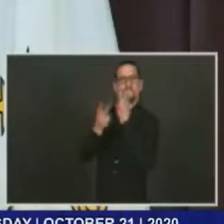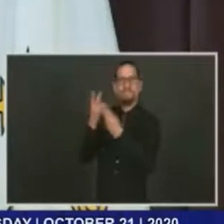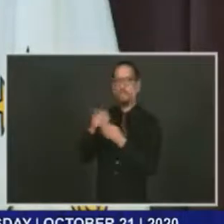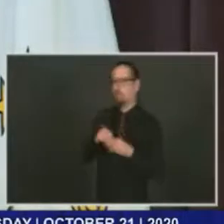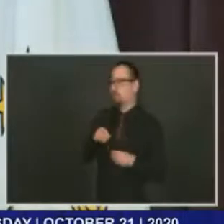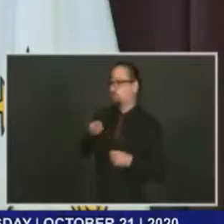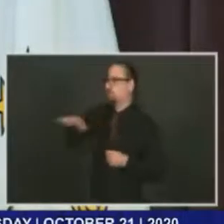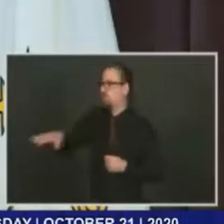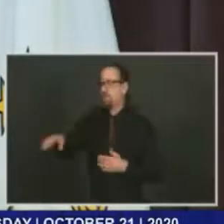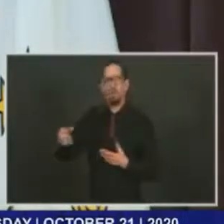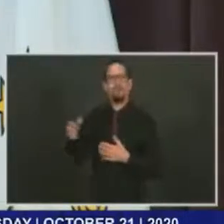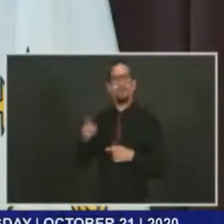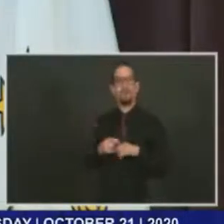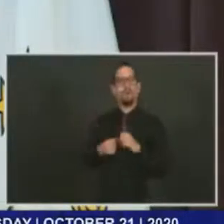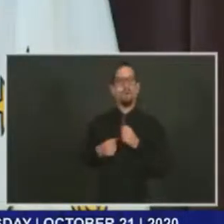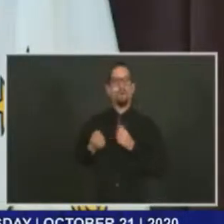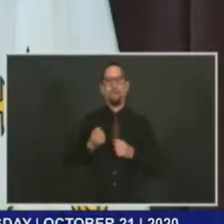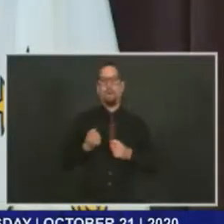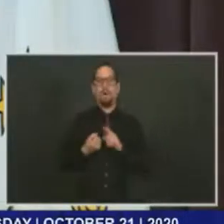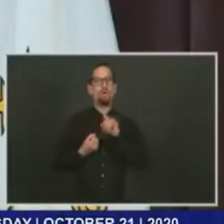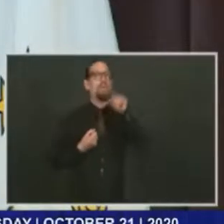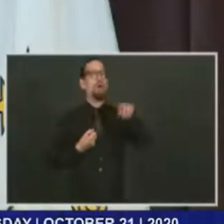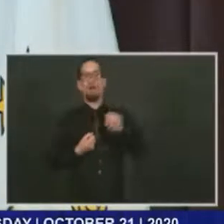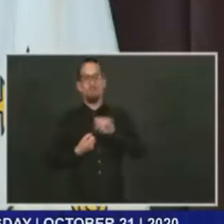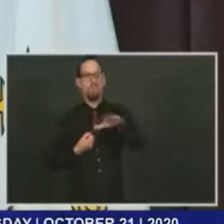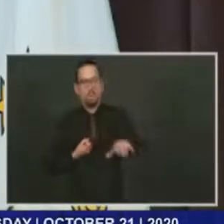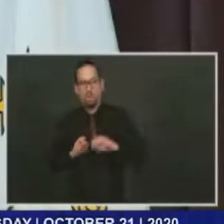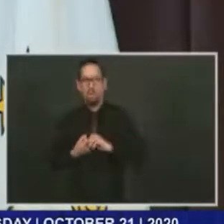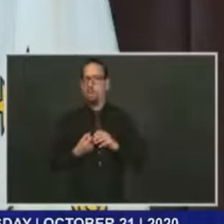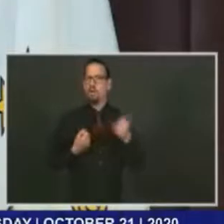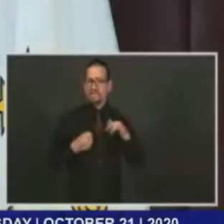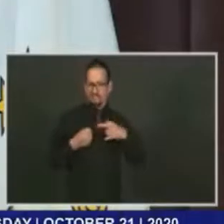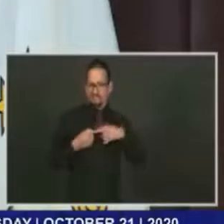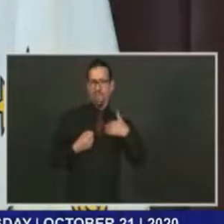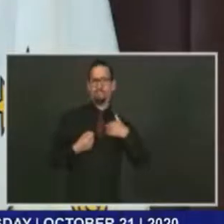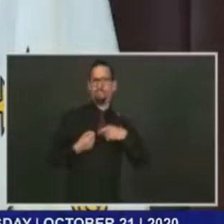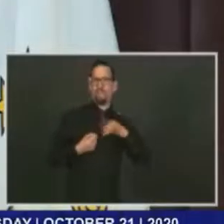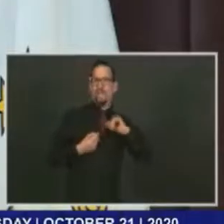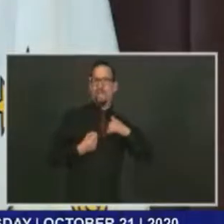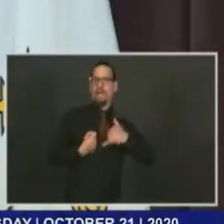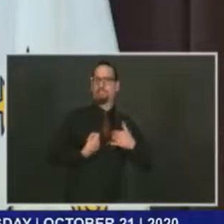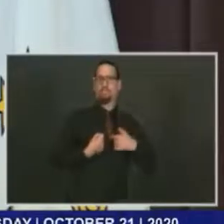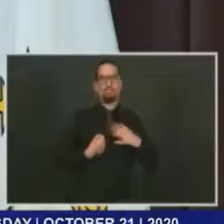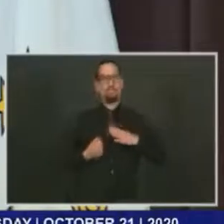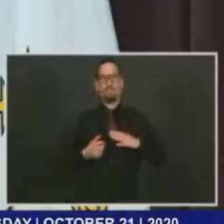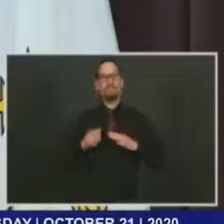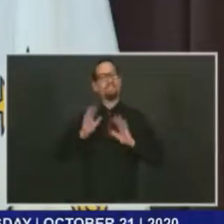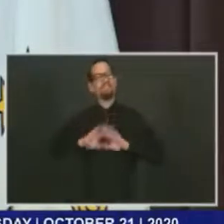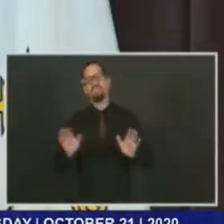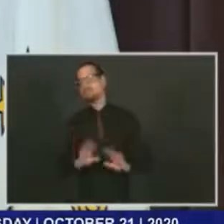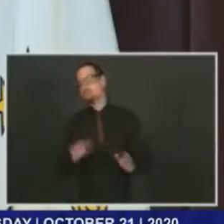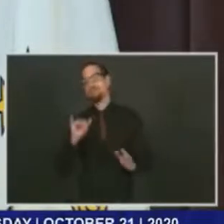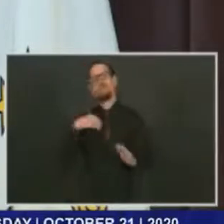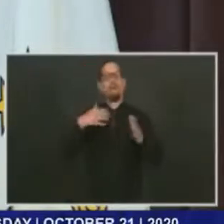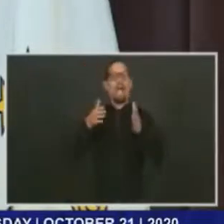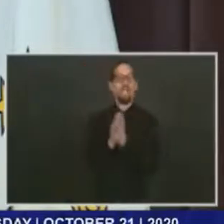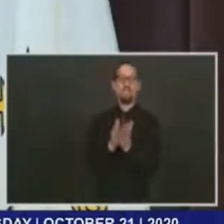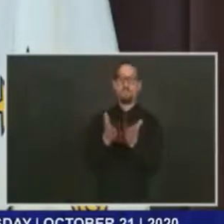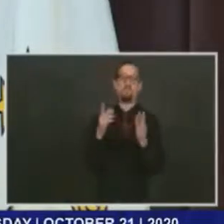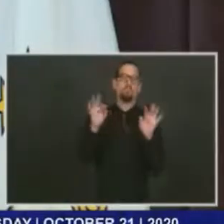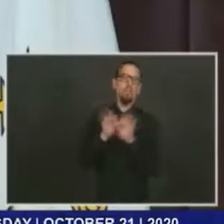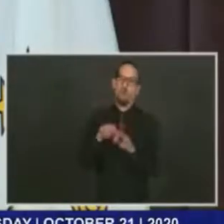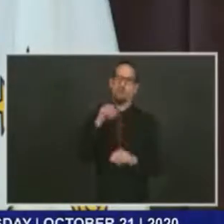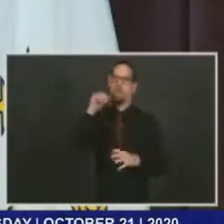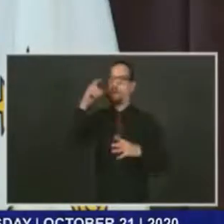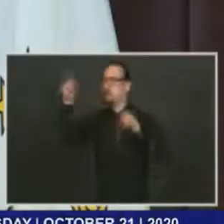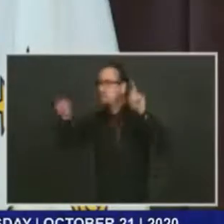socially, avoid non-essential activities, get tested, because these are ways